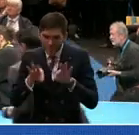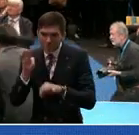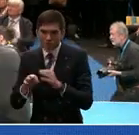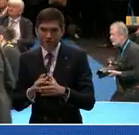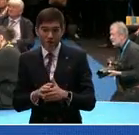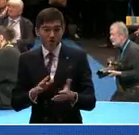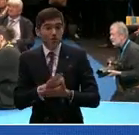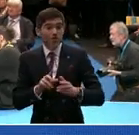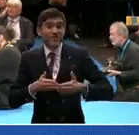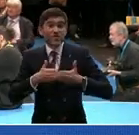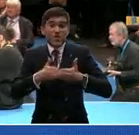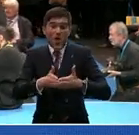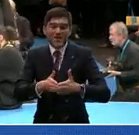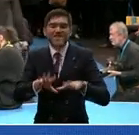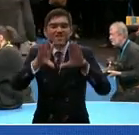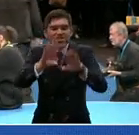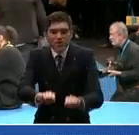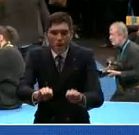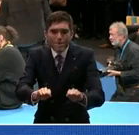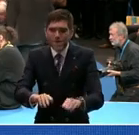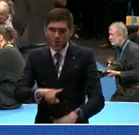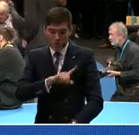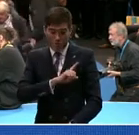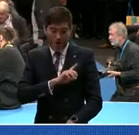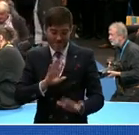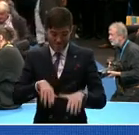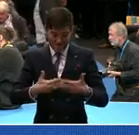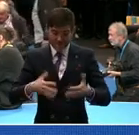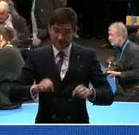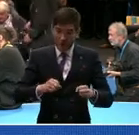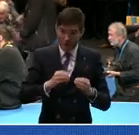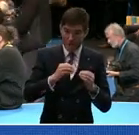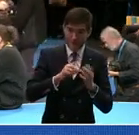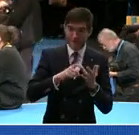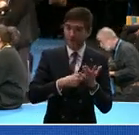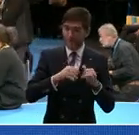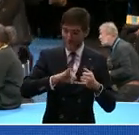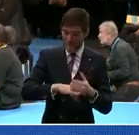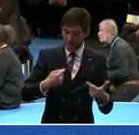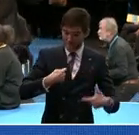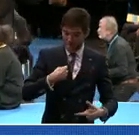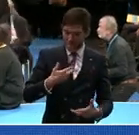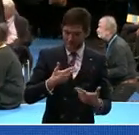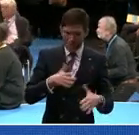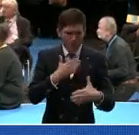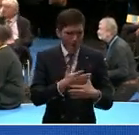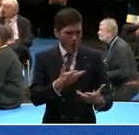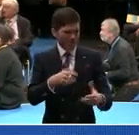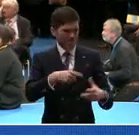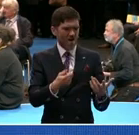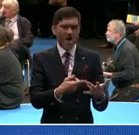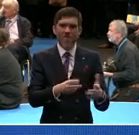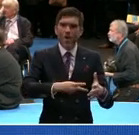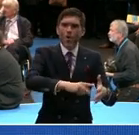horrific journeys. Which is why, right from the start, Boris and I have worked intensively with every institution